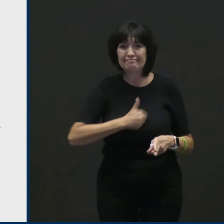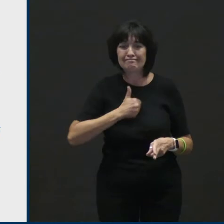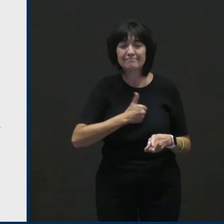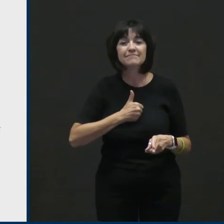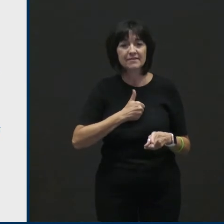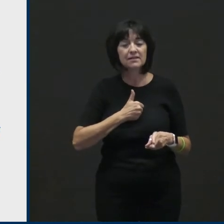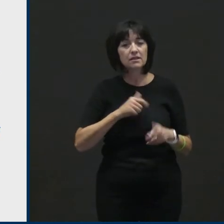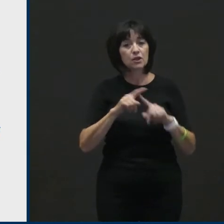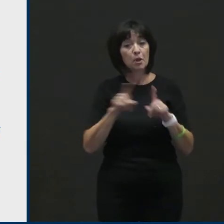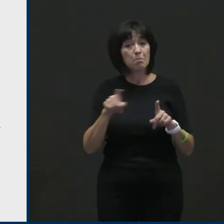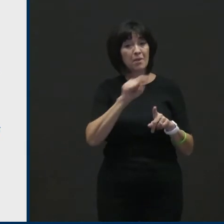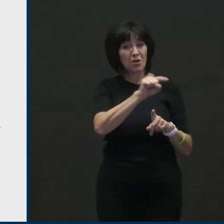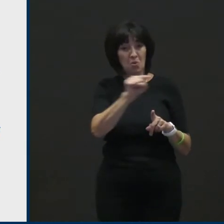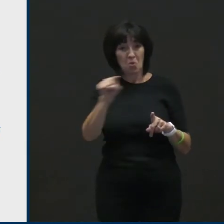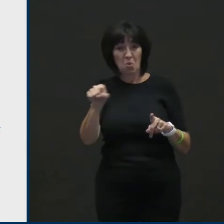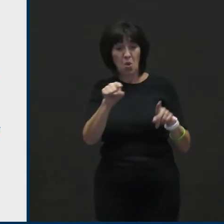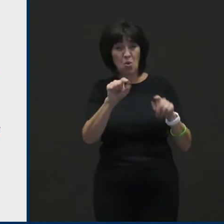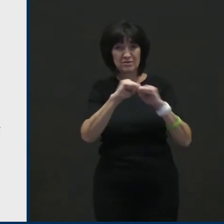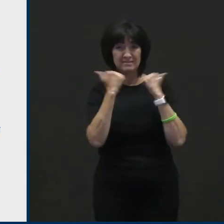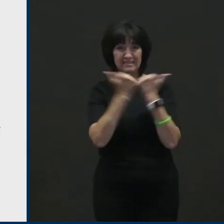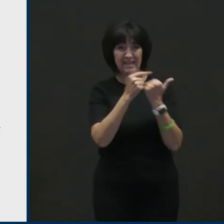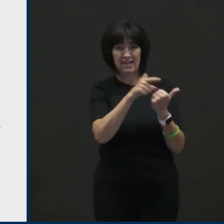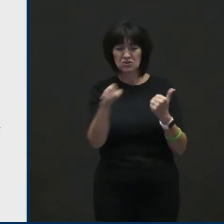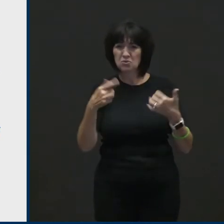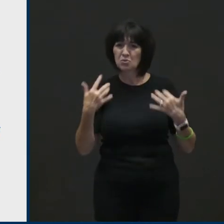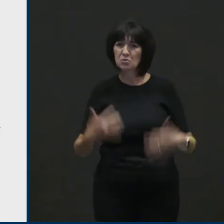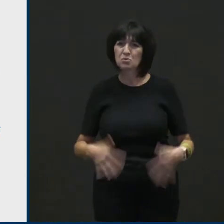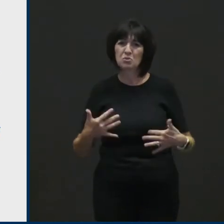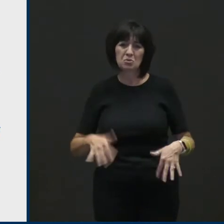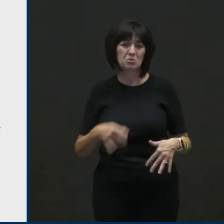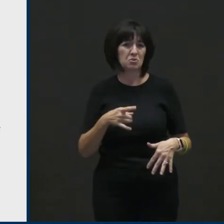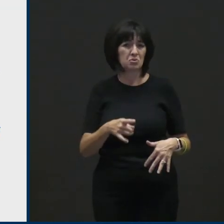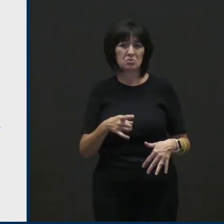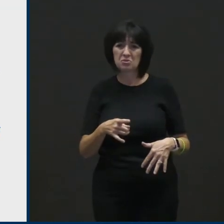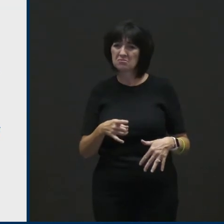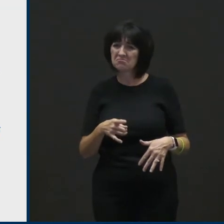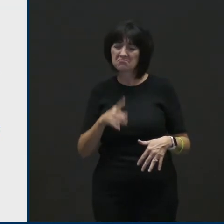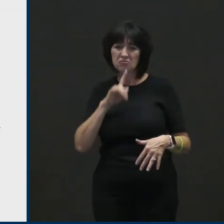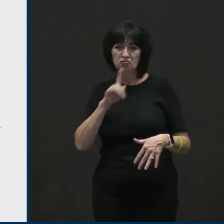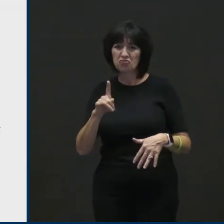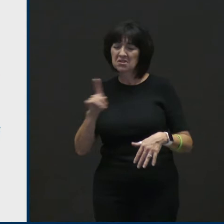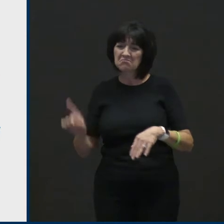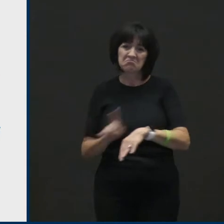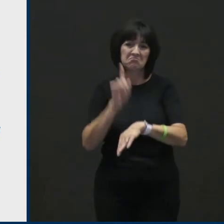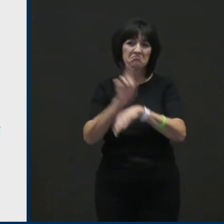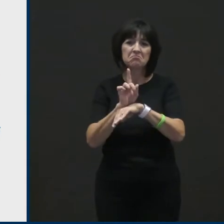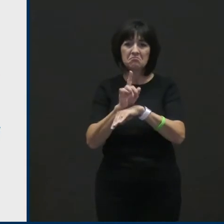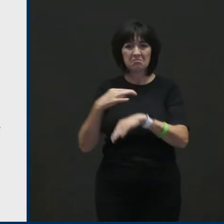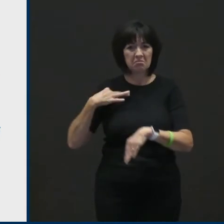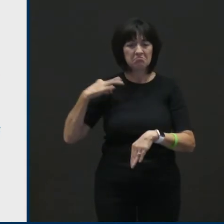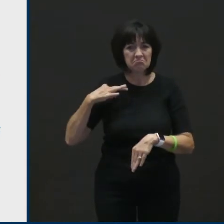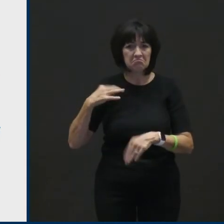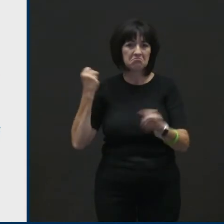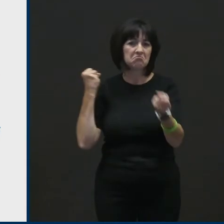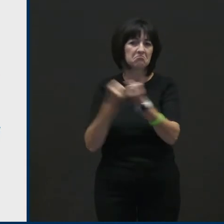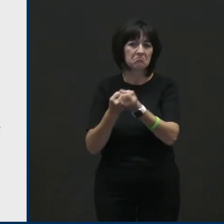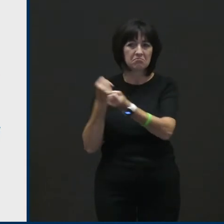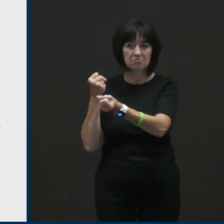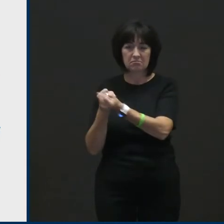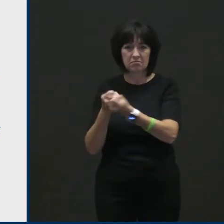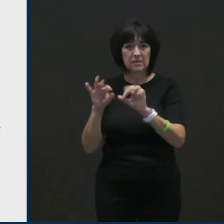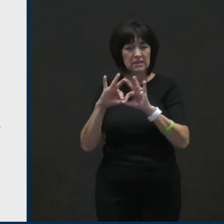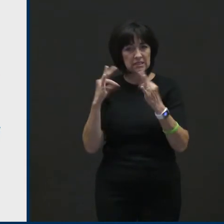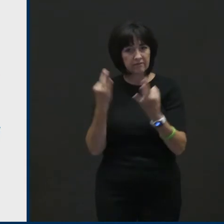these community groups are to assist their communities when necessary. So we want to see how we could assist those groups with whether it's, funding